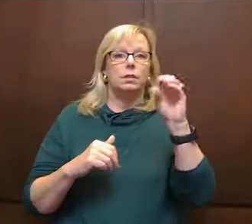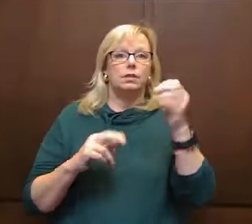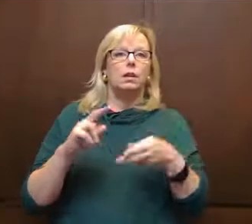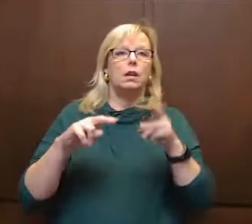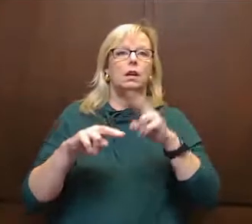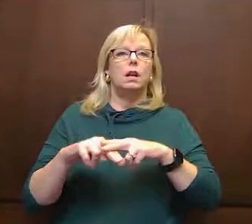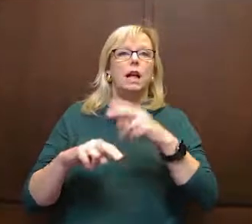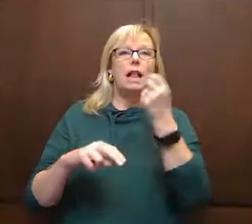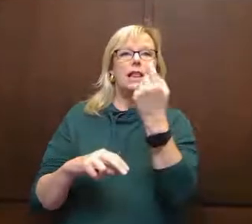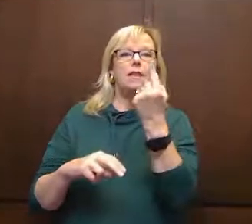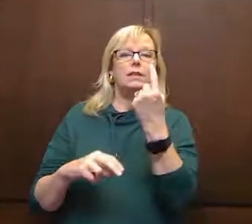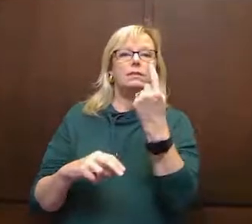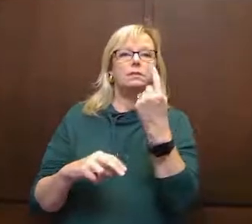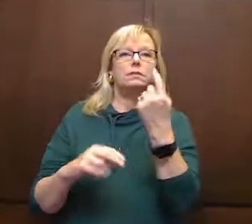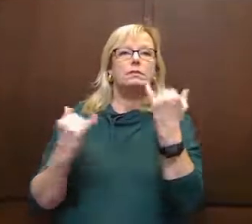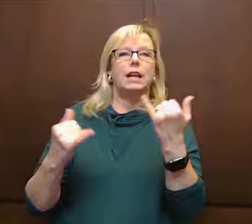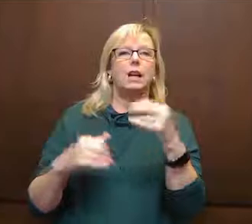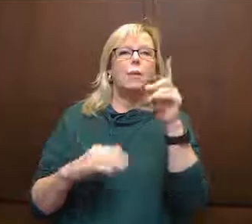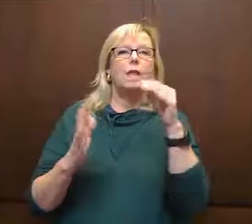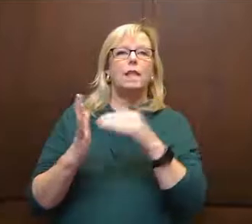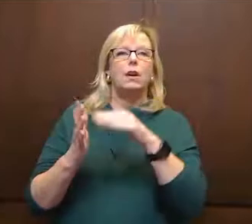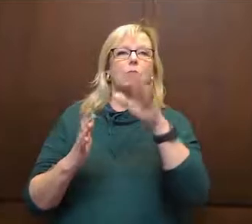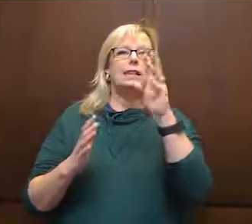62220 up 11 to